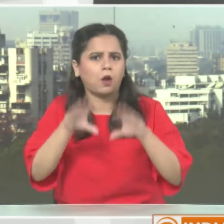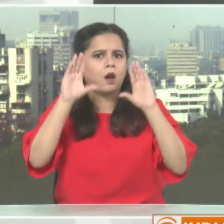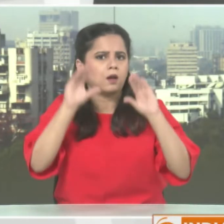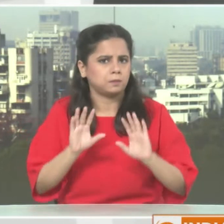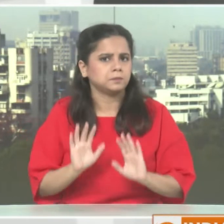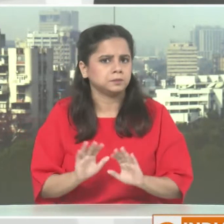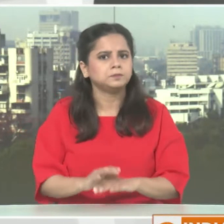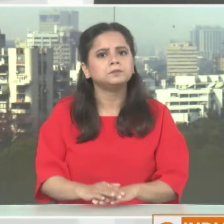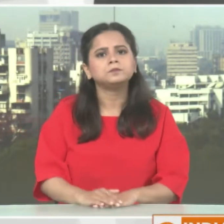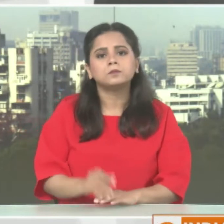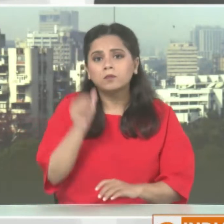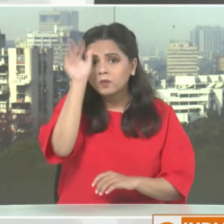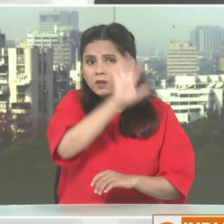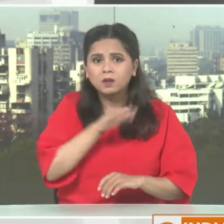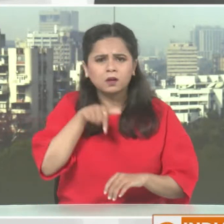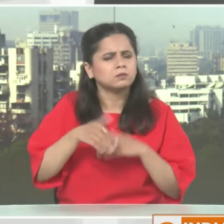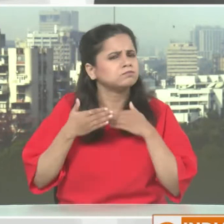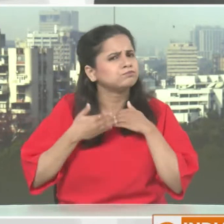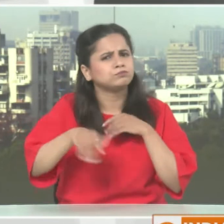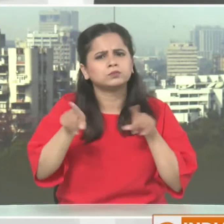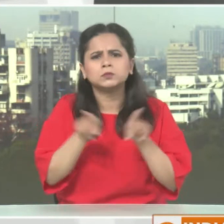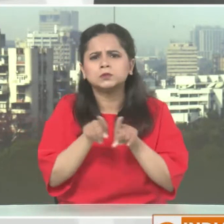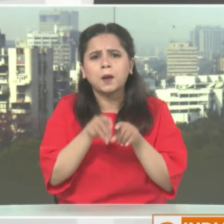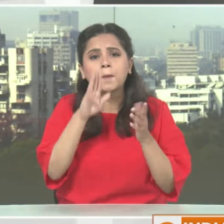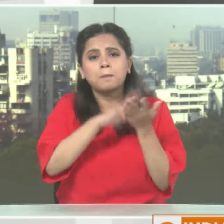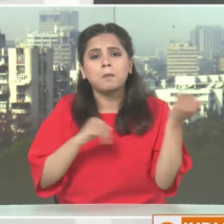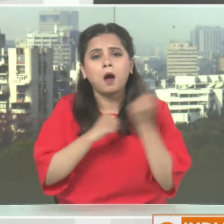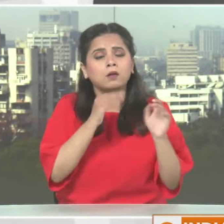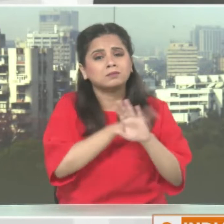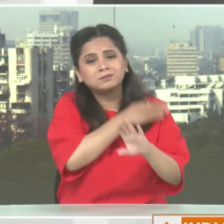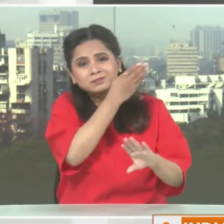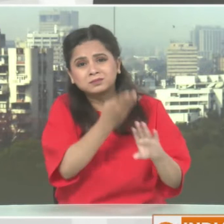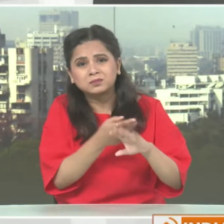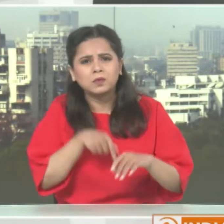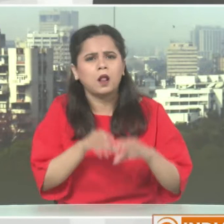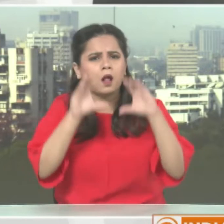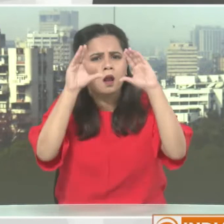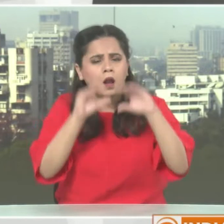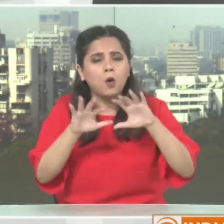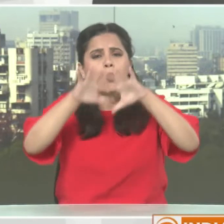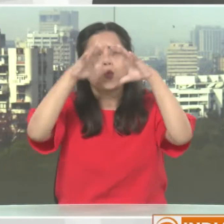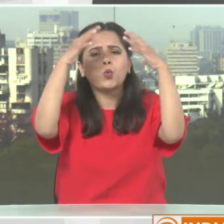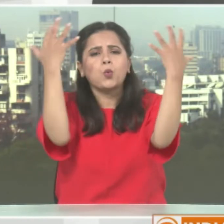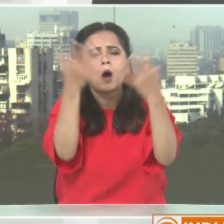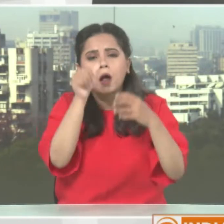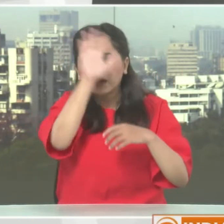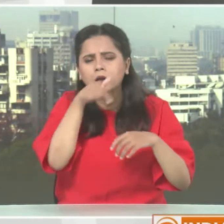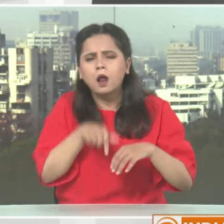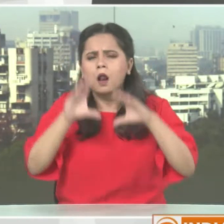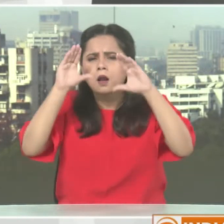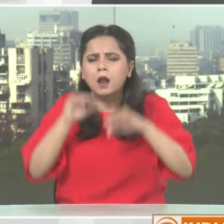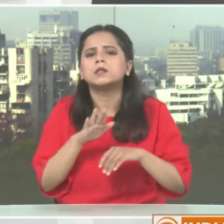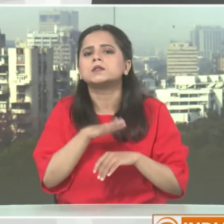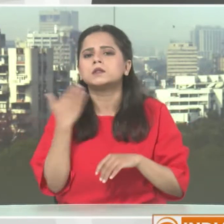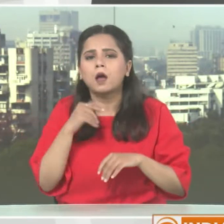2.25%. India continues its march as a country with one of the lowest fatality rates in the